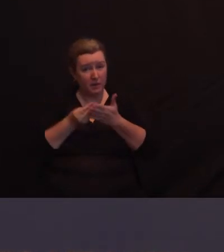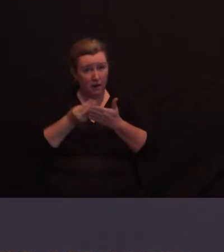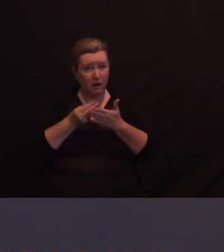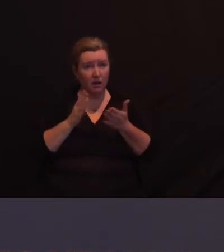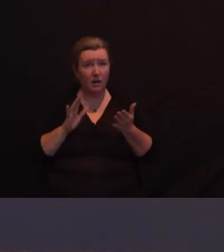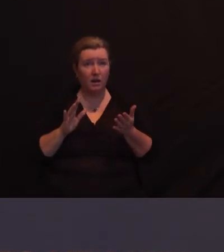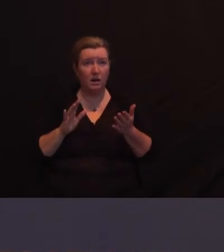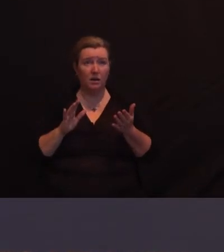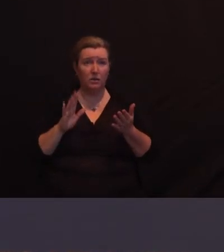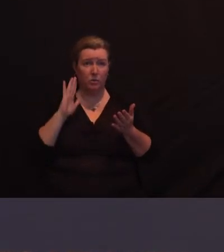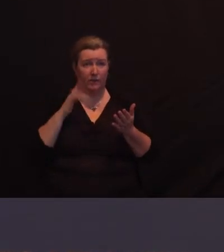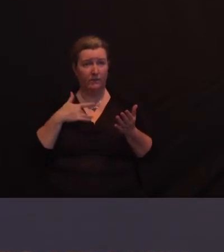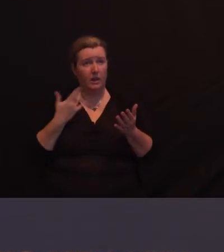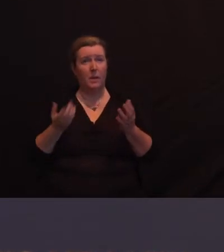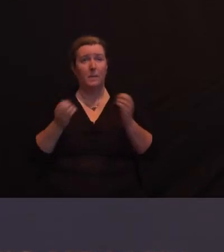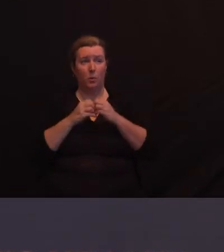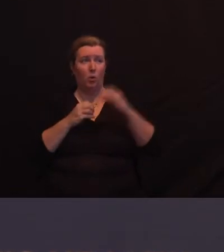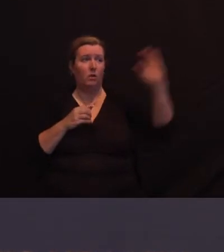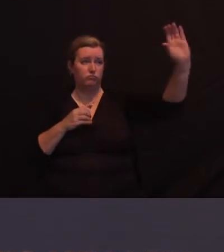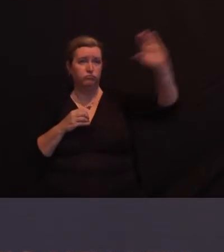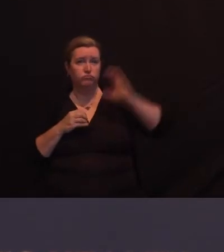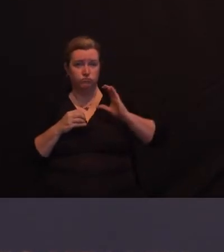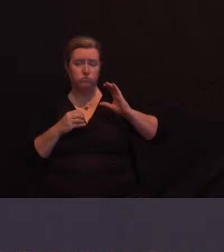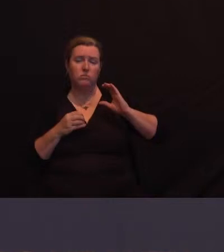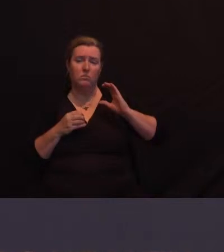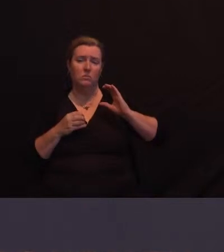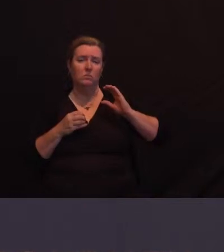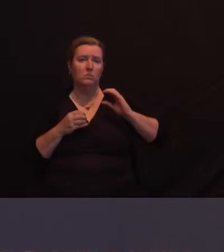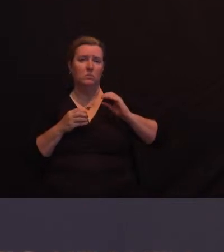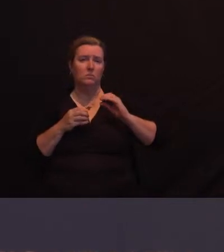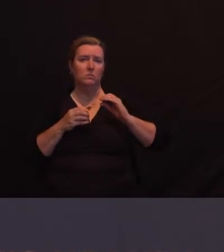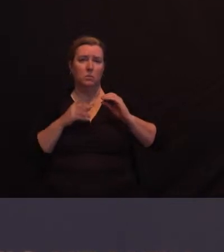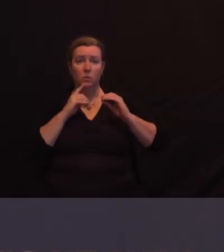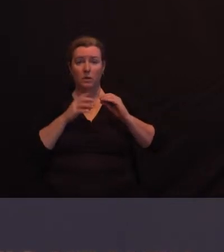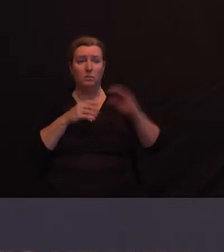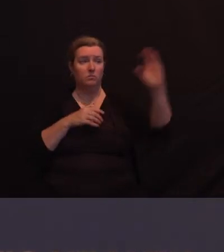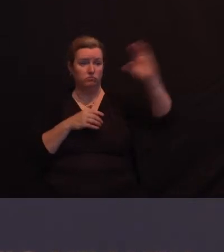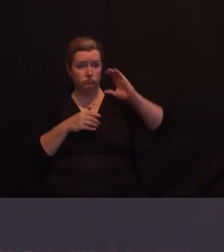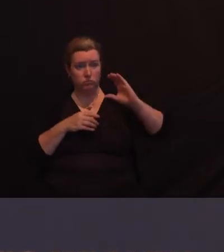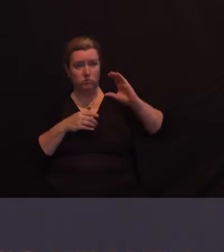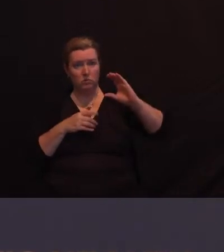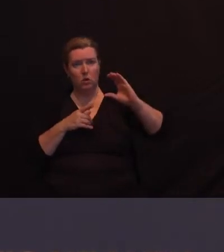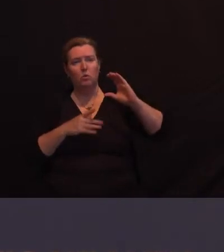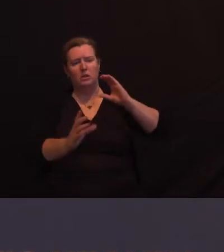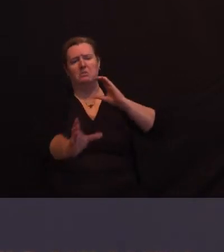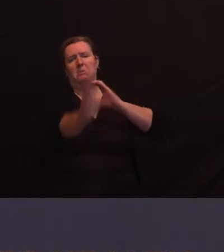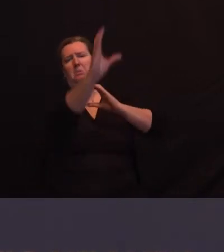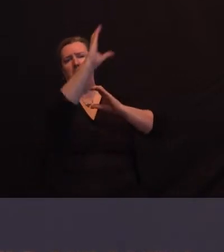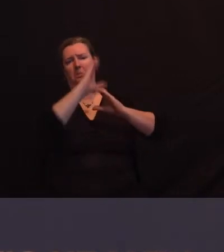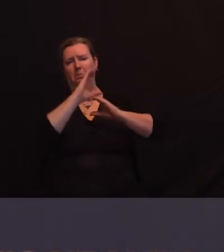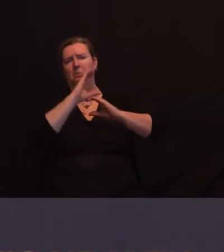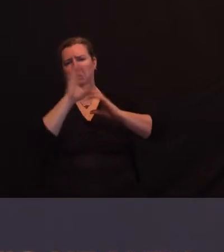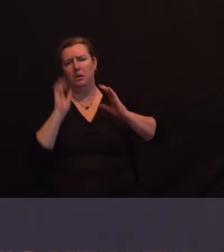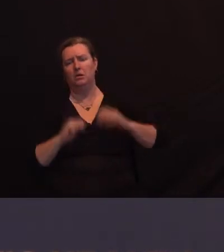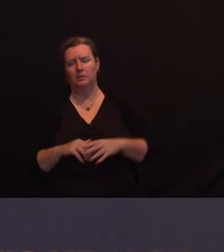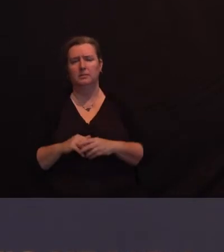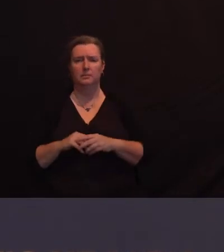more on top of what's already in there. There's a significant amount of the various